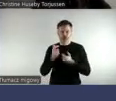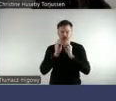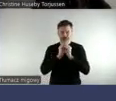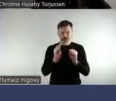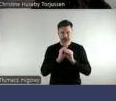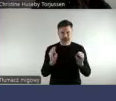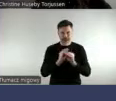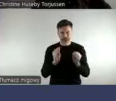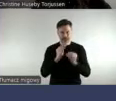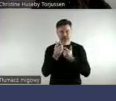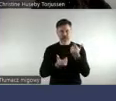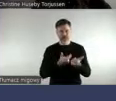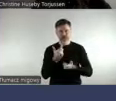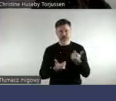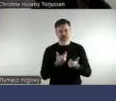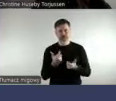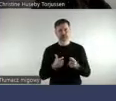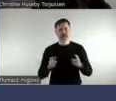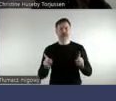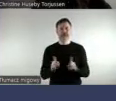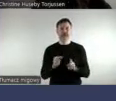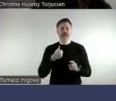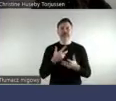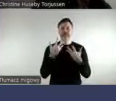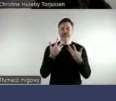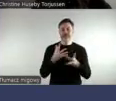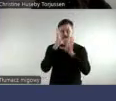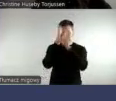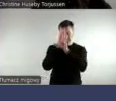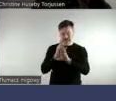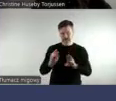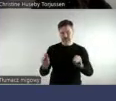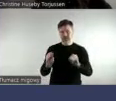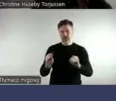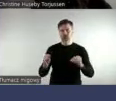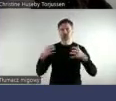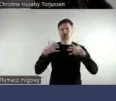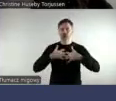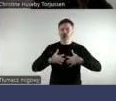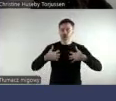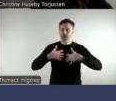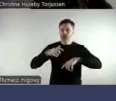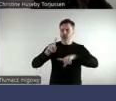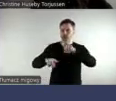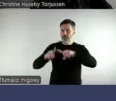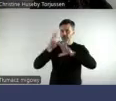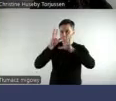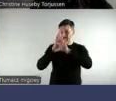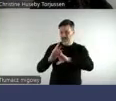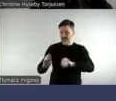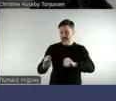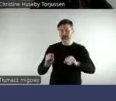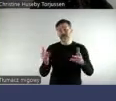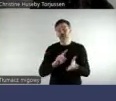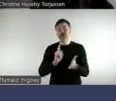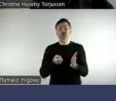and peaceful environment. So now we're trying to figure out what are the expectations on the regional and local level